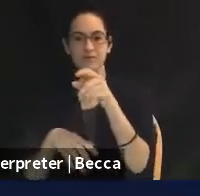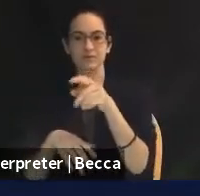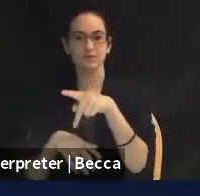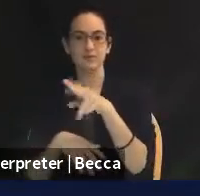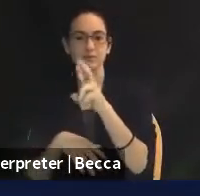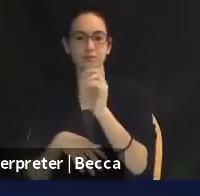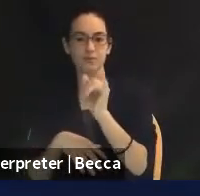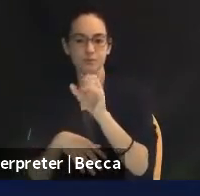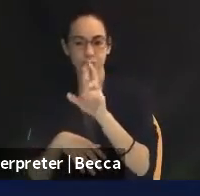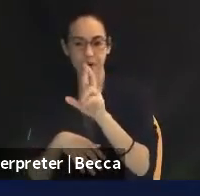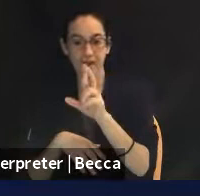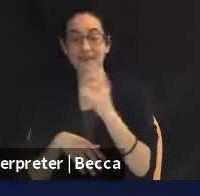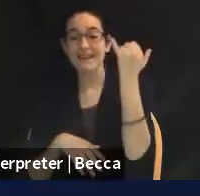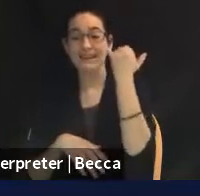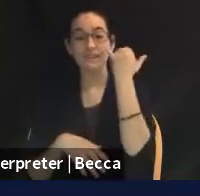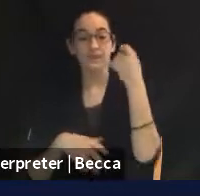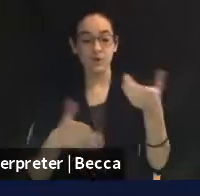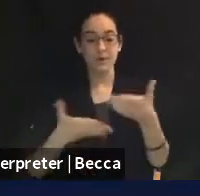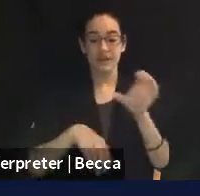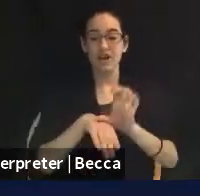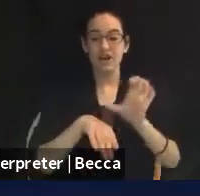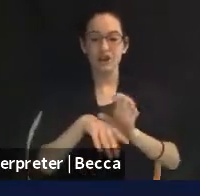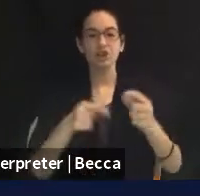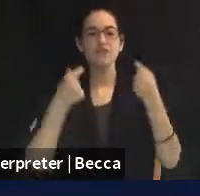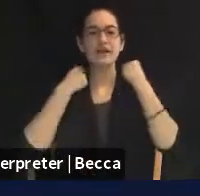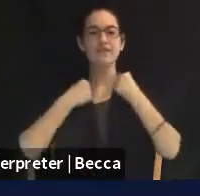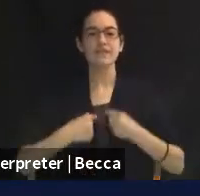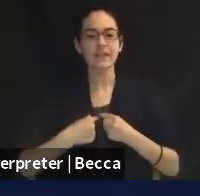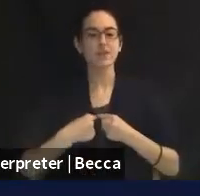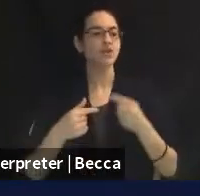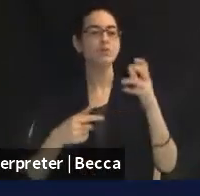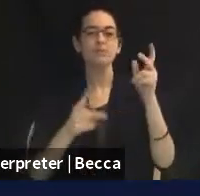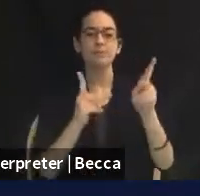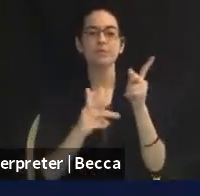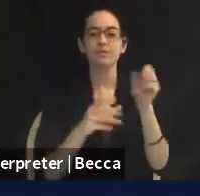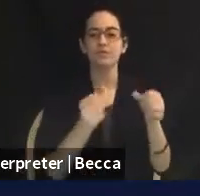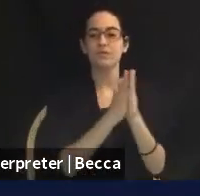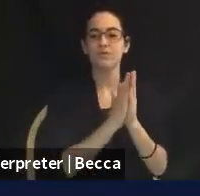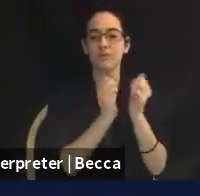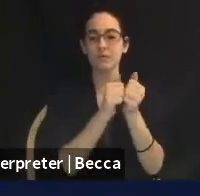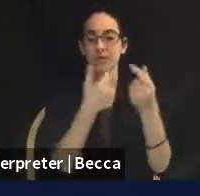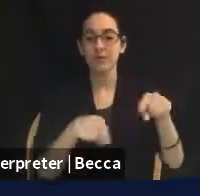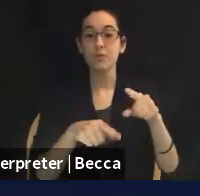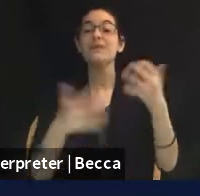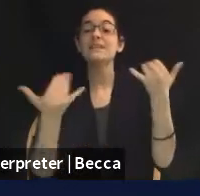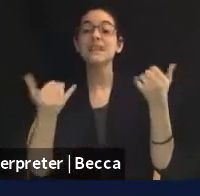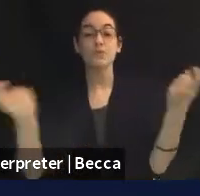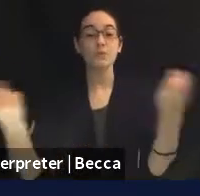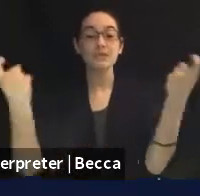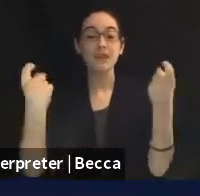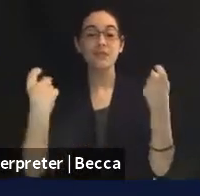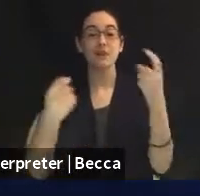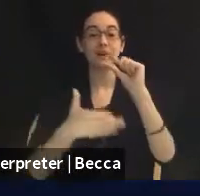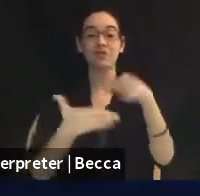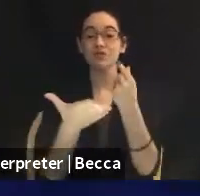on our team with a staff lanyard. I'd love to pray with you out in the courtyard. You can find me there after. We are celebrating our graduates here at